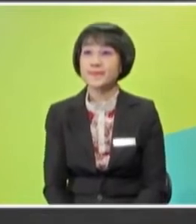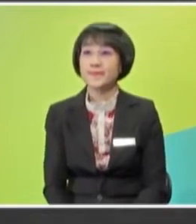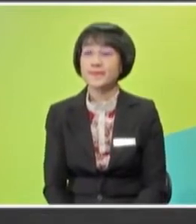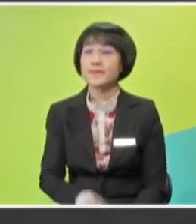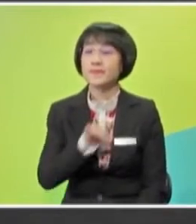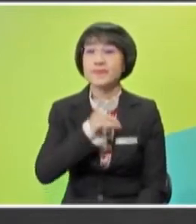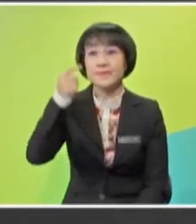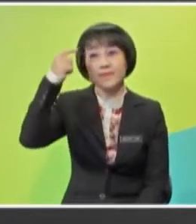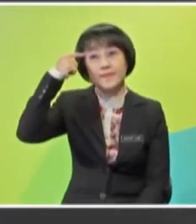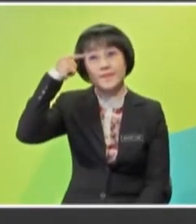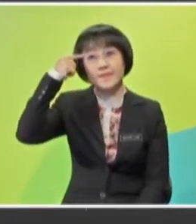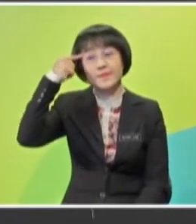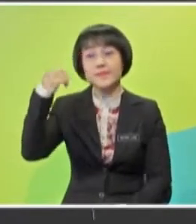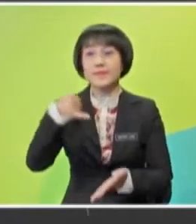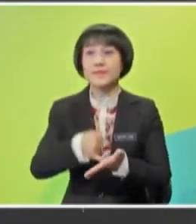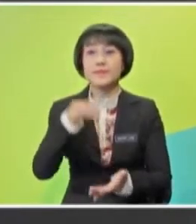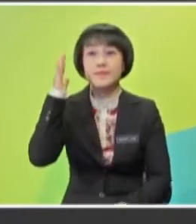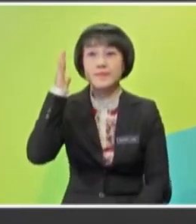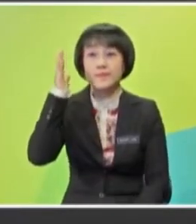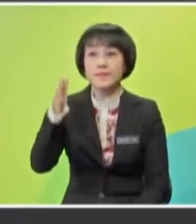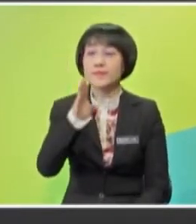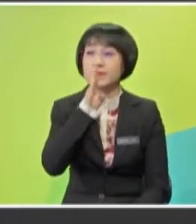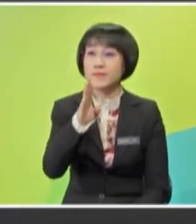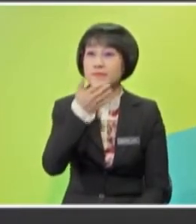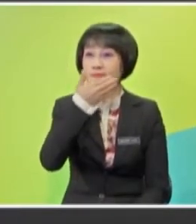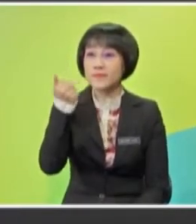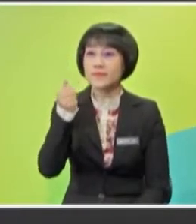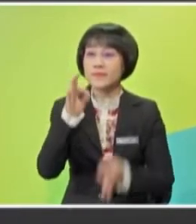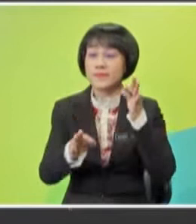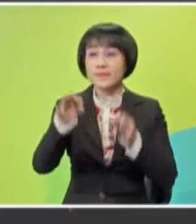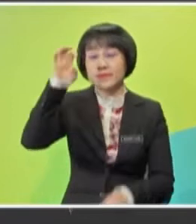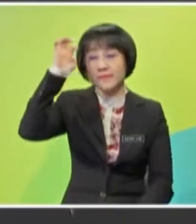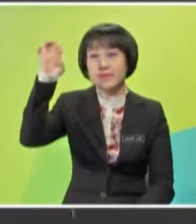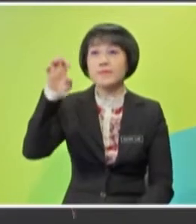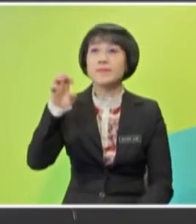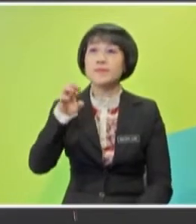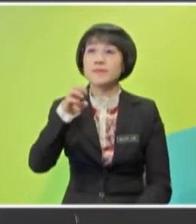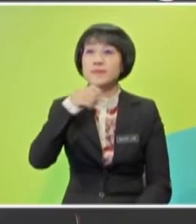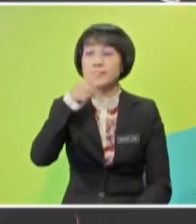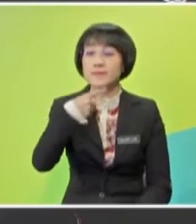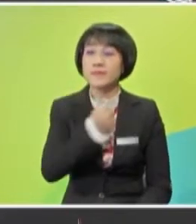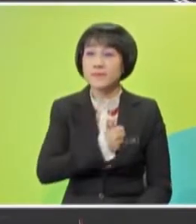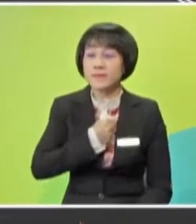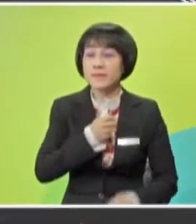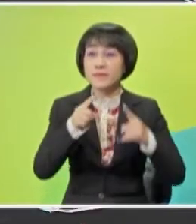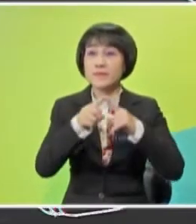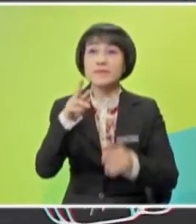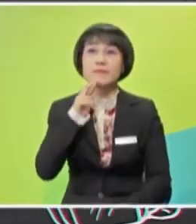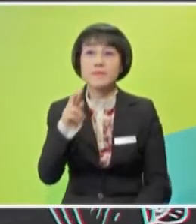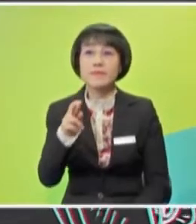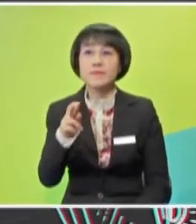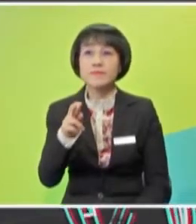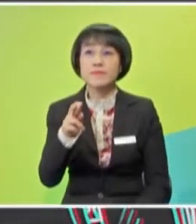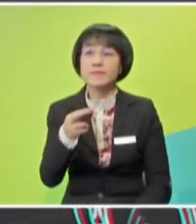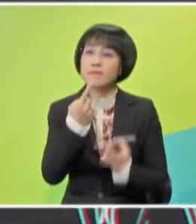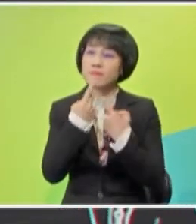I think it would be better if he said sorry to her. The answer is A, advice. The answer